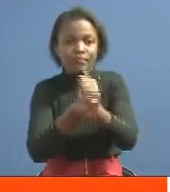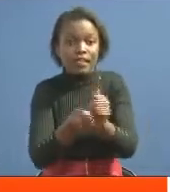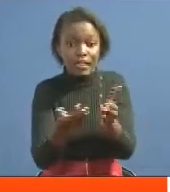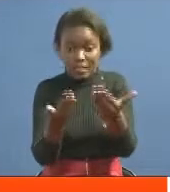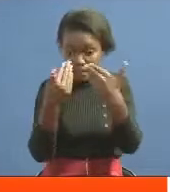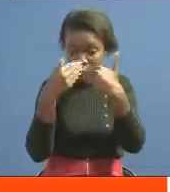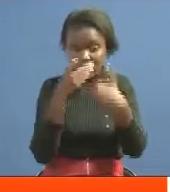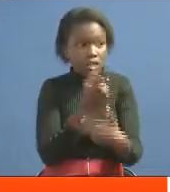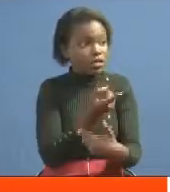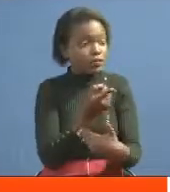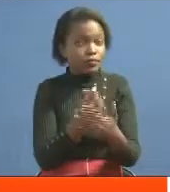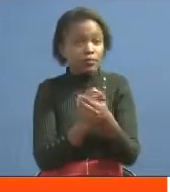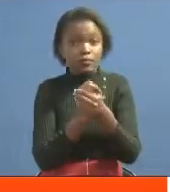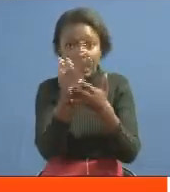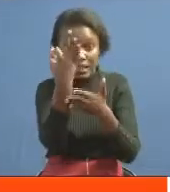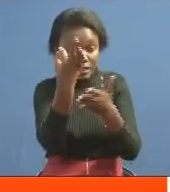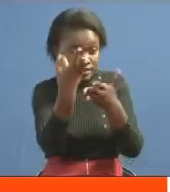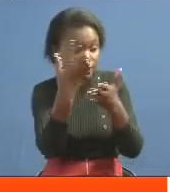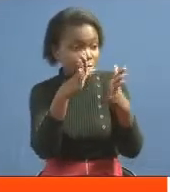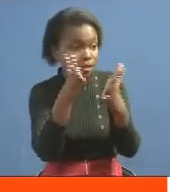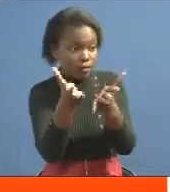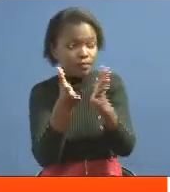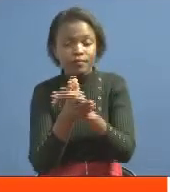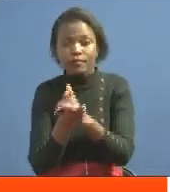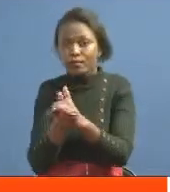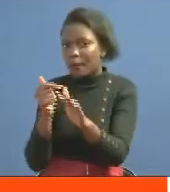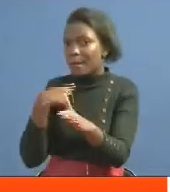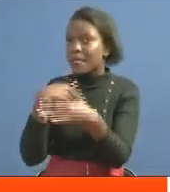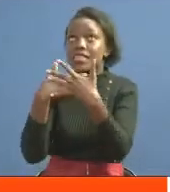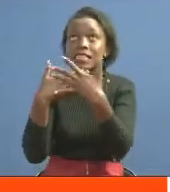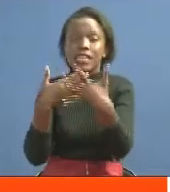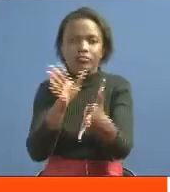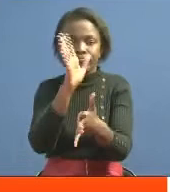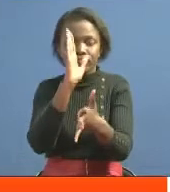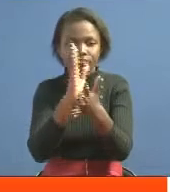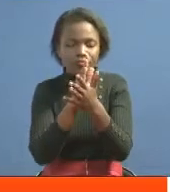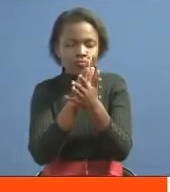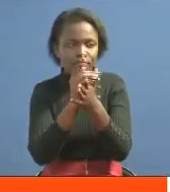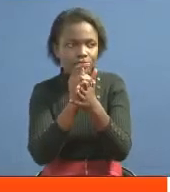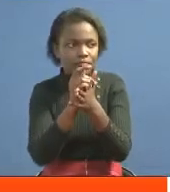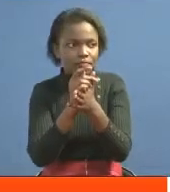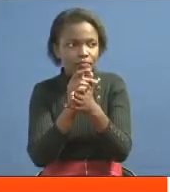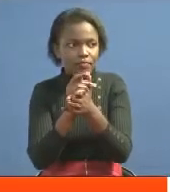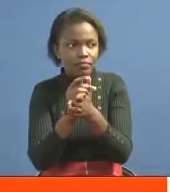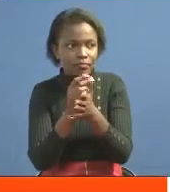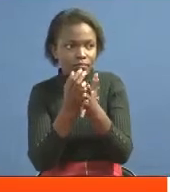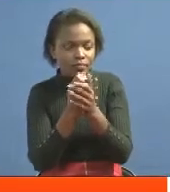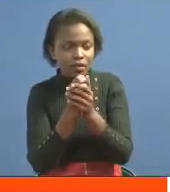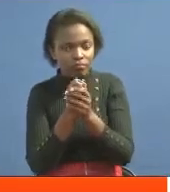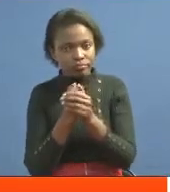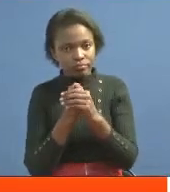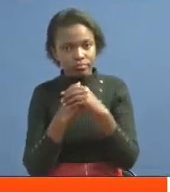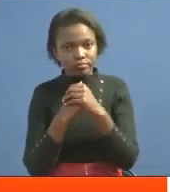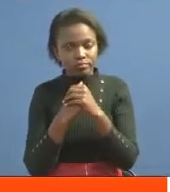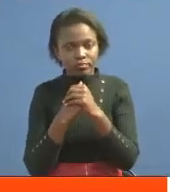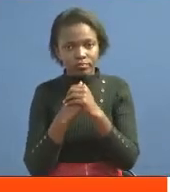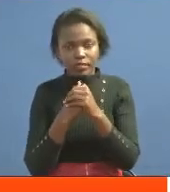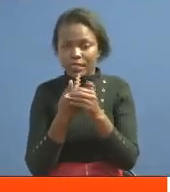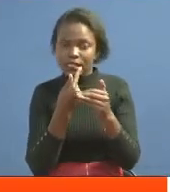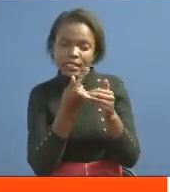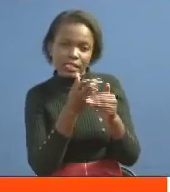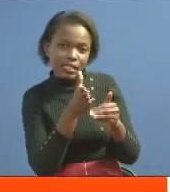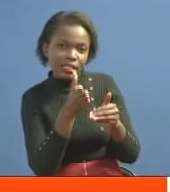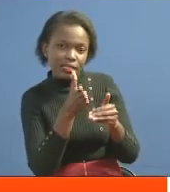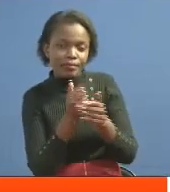one. It's a combination of three. But I thank God it has suppressed the virus to undetectable levels up to now. She described